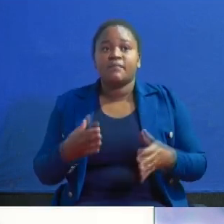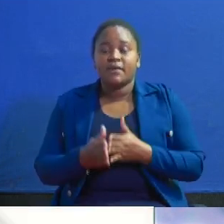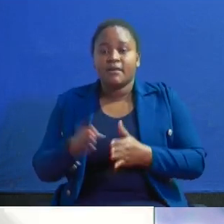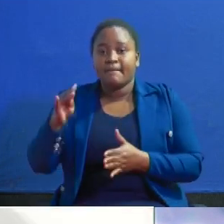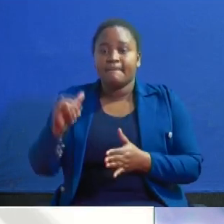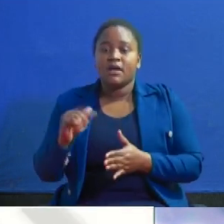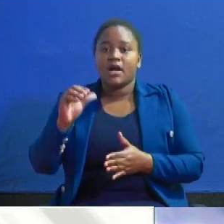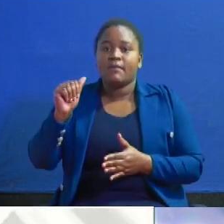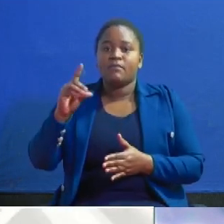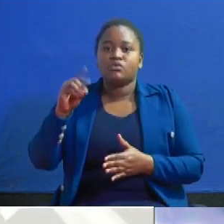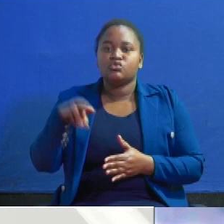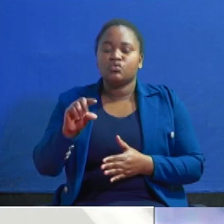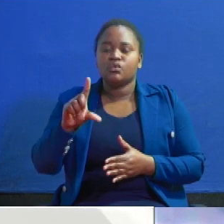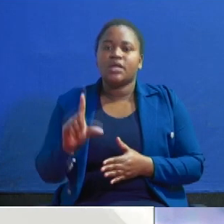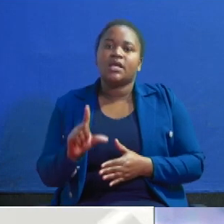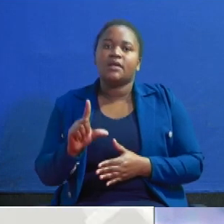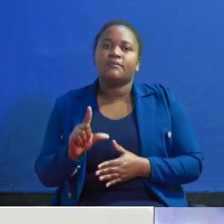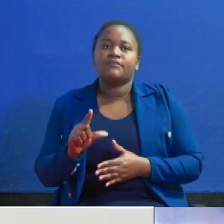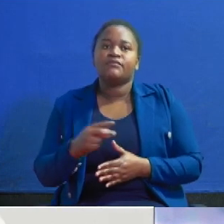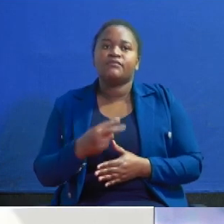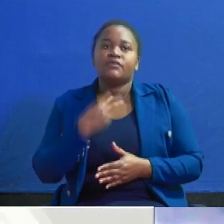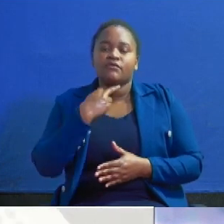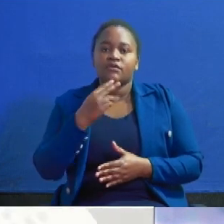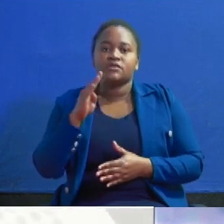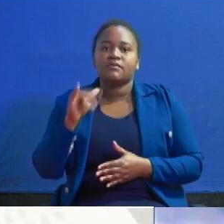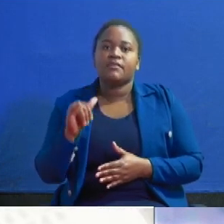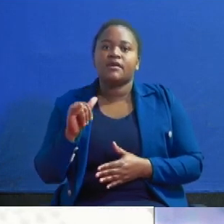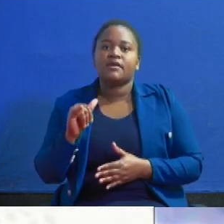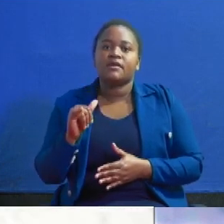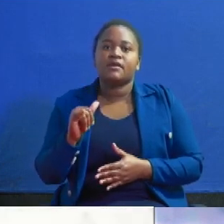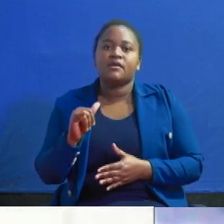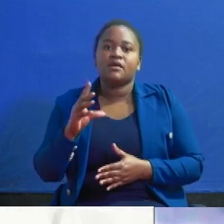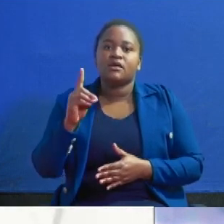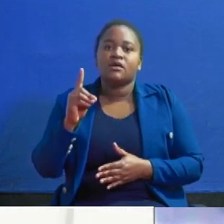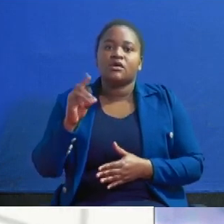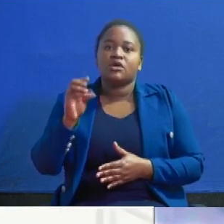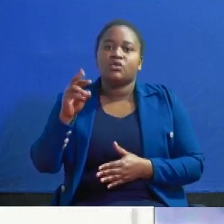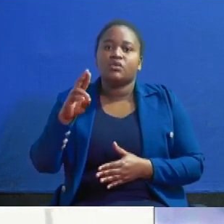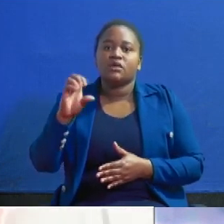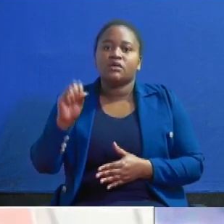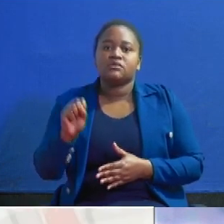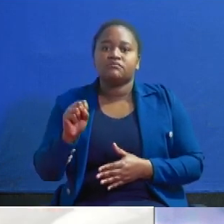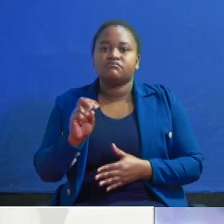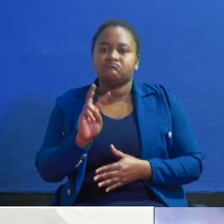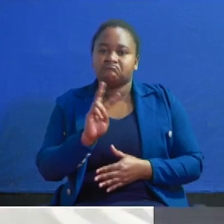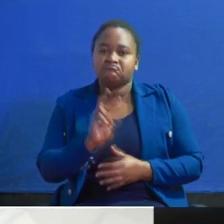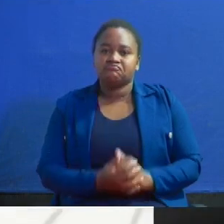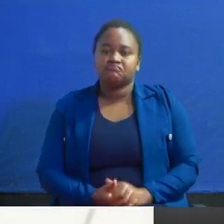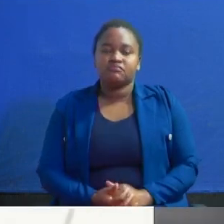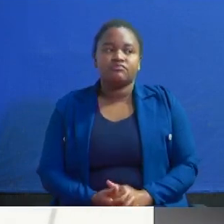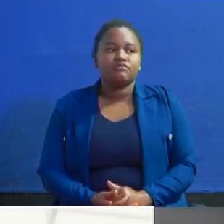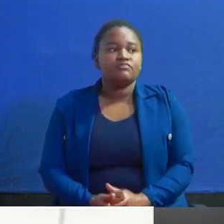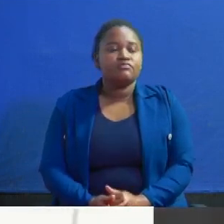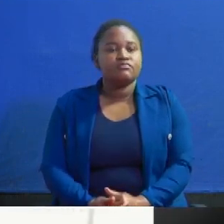by Abdul Somad Mahmoud, voiced by Doris Chalo. Let's take a look.